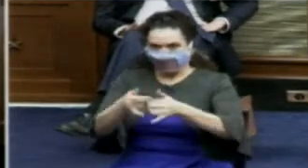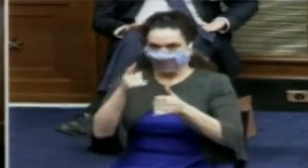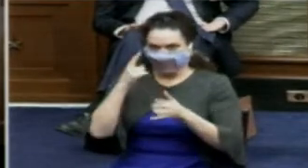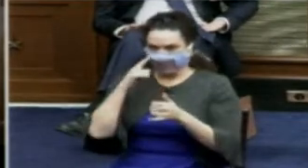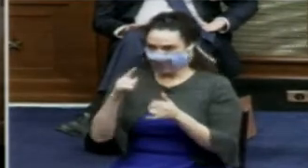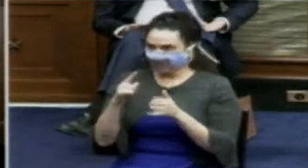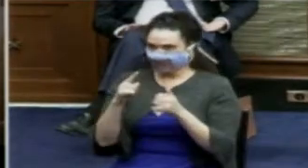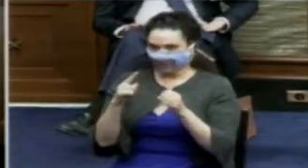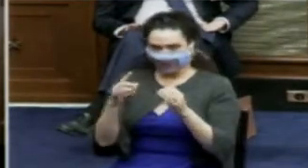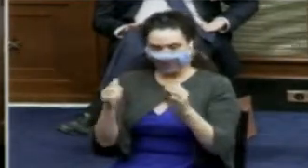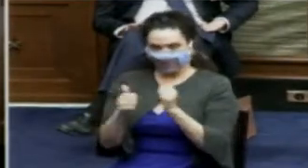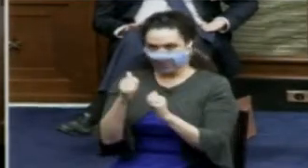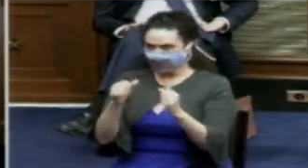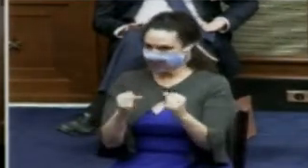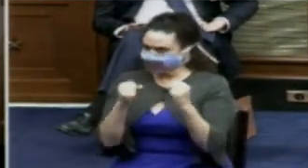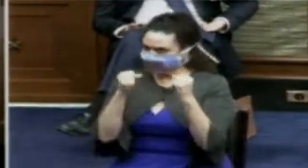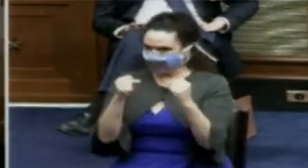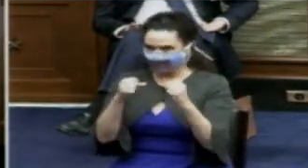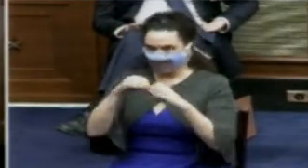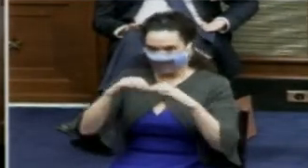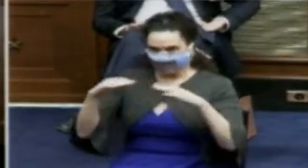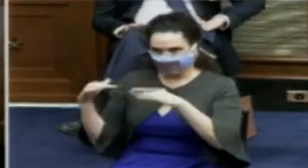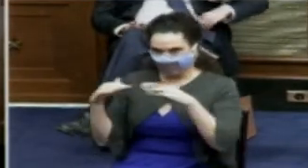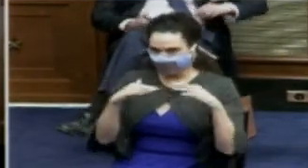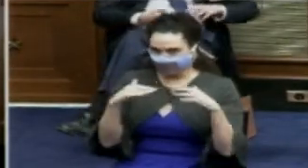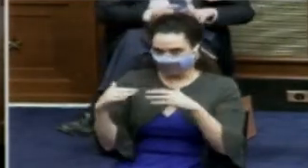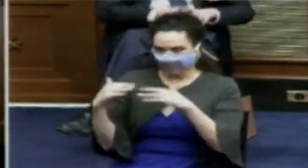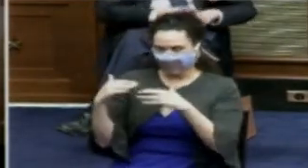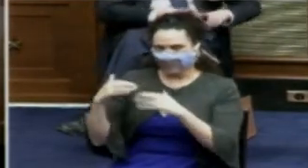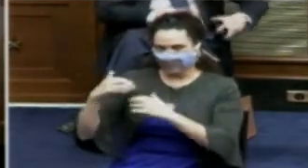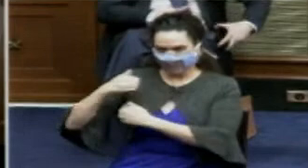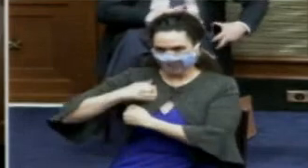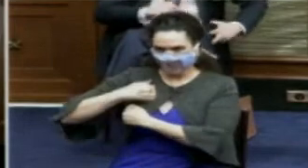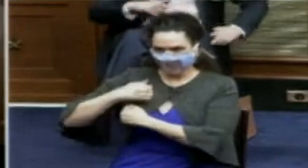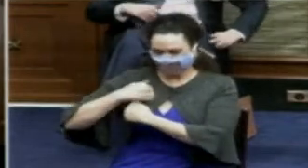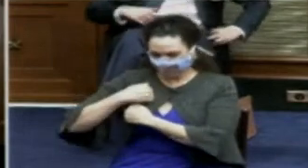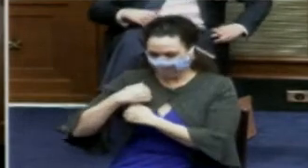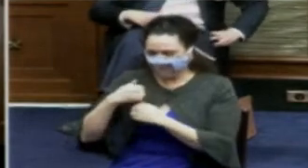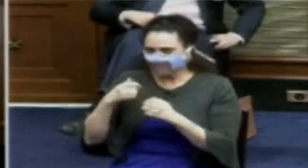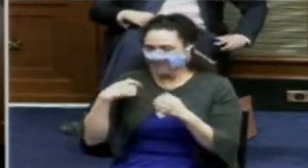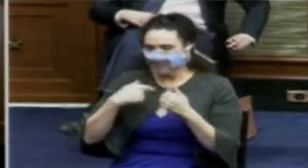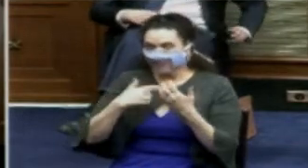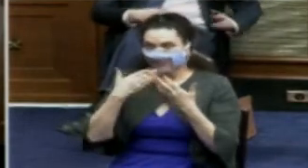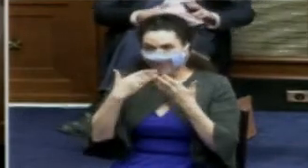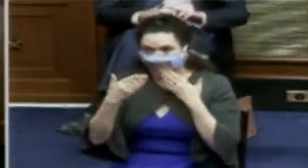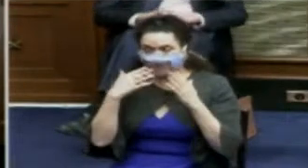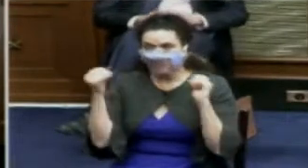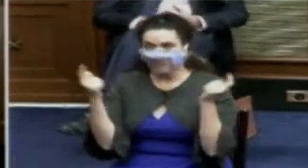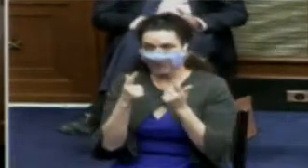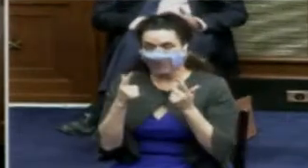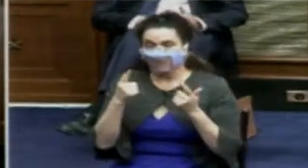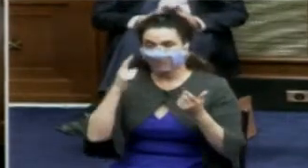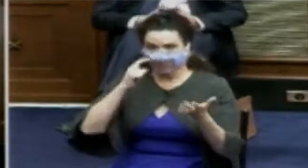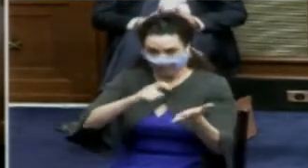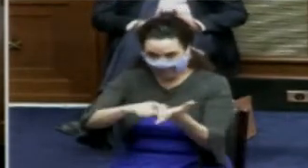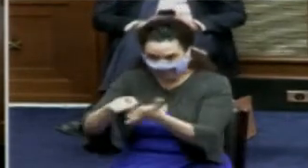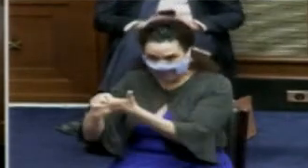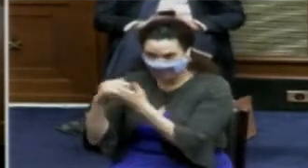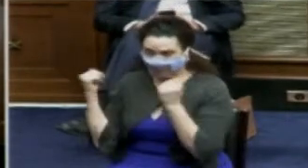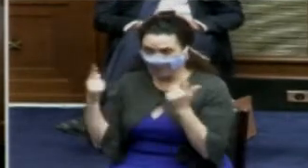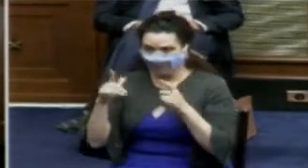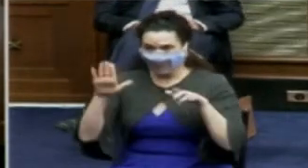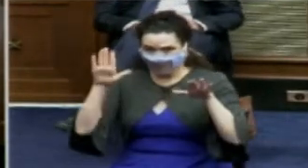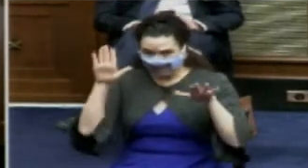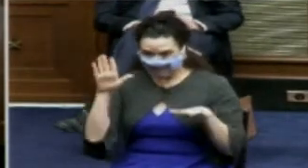Mr. Wingo, I want to thank you for your service and your testimony and the testimony of all the witnesses today. Thank you for trying to help